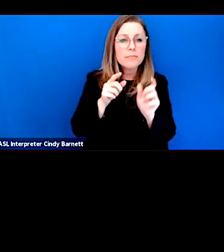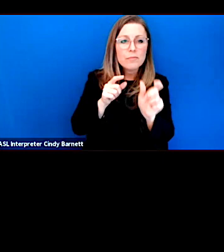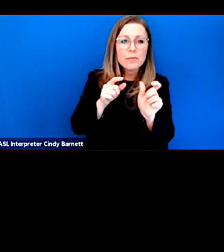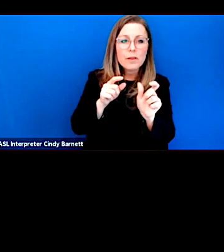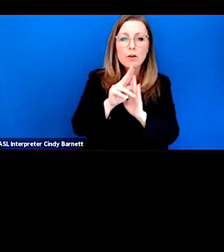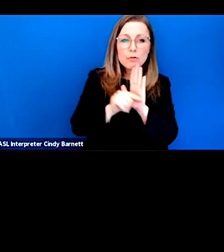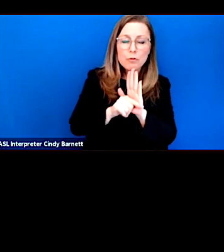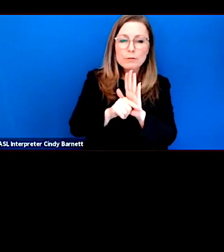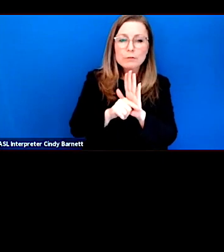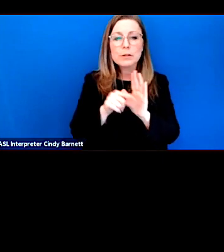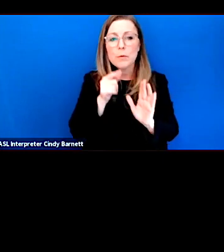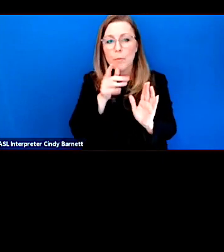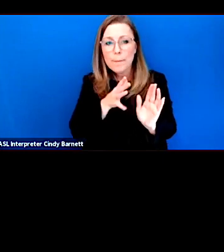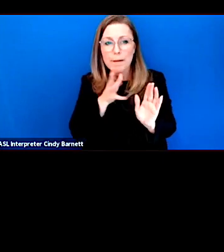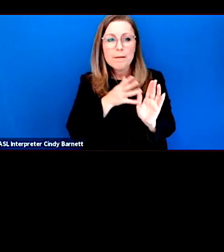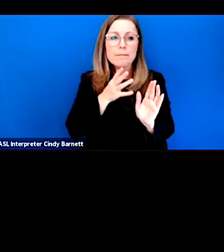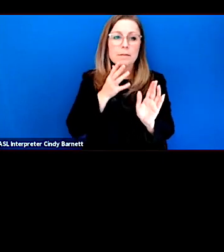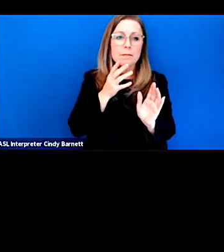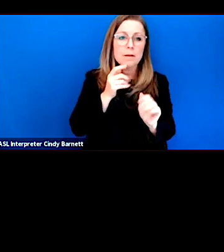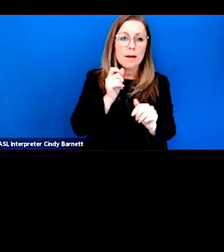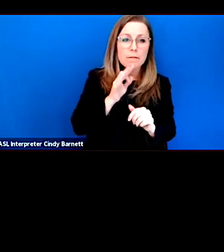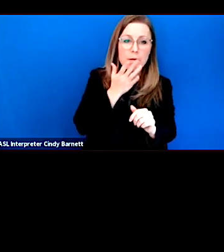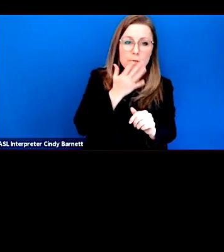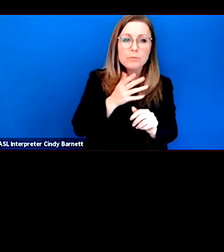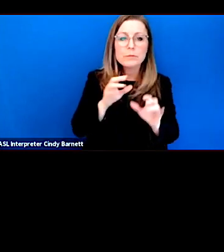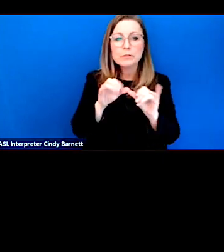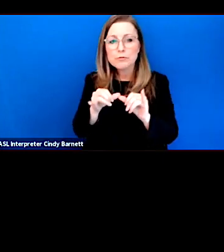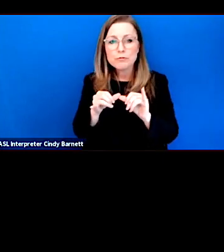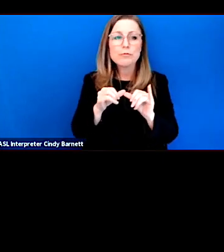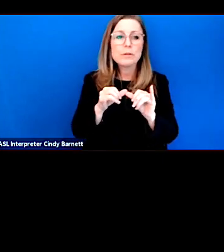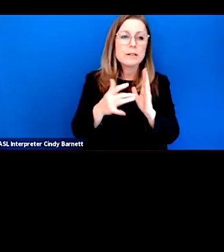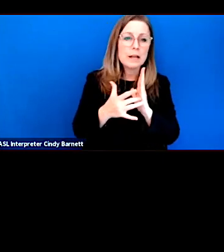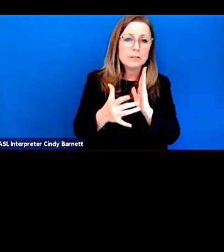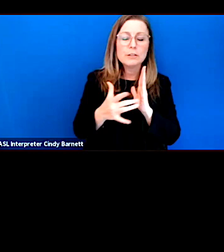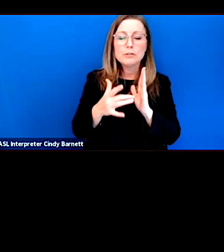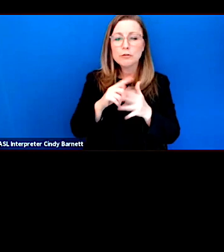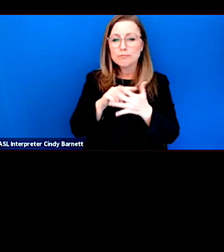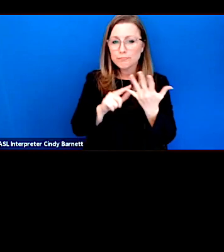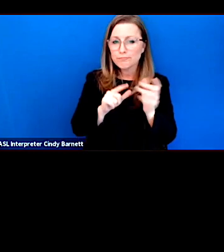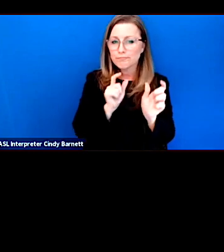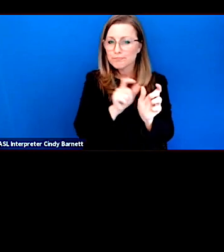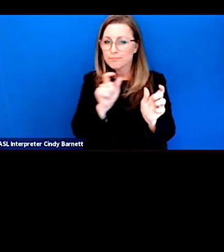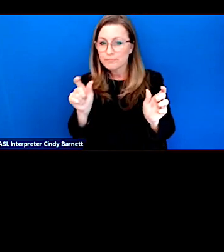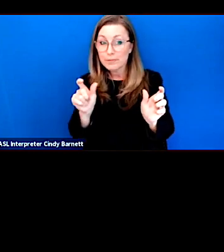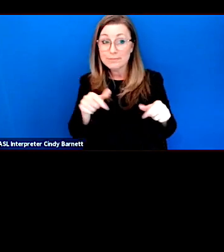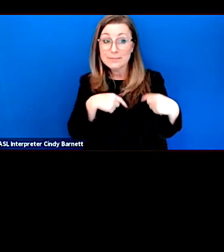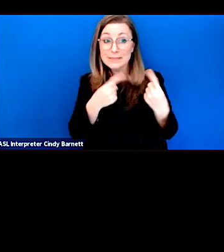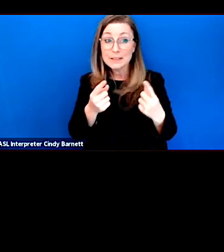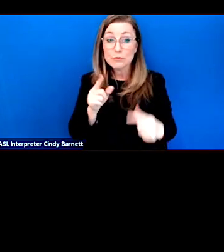and mathematics. And since 2011, over 816 pieces have cited her work.